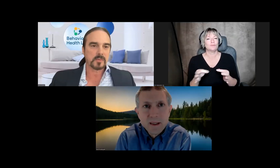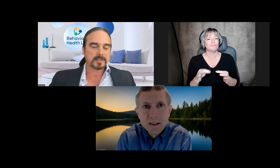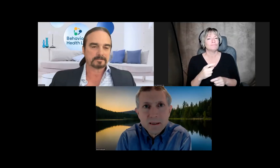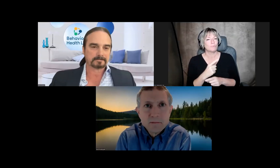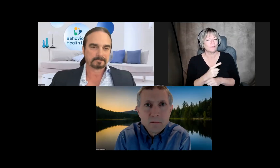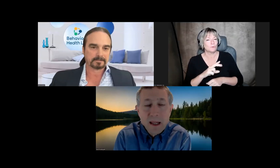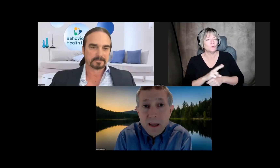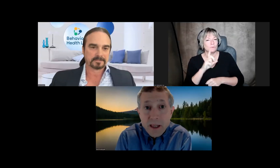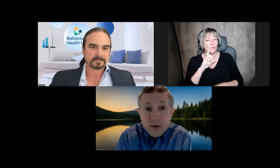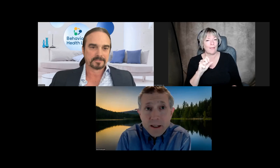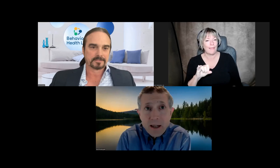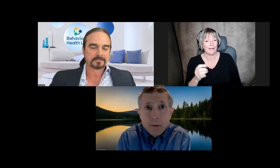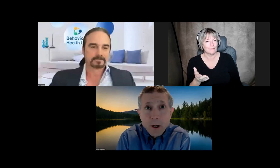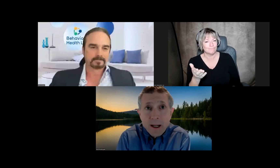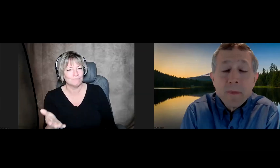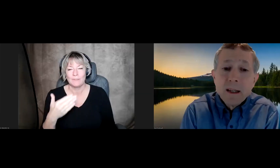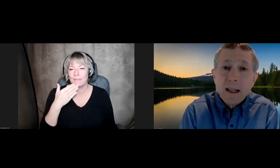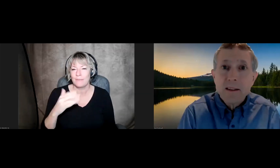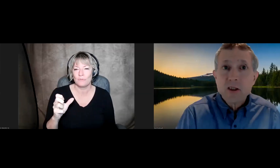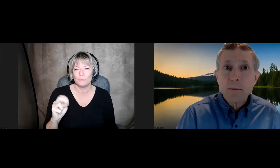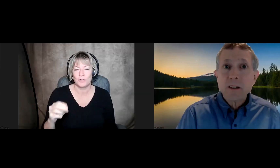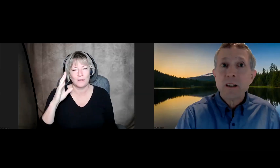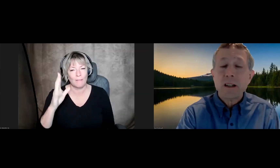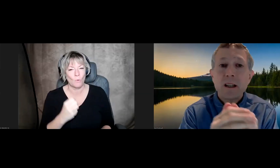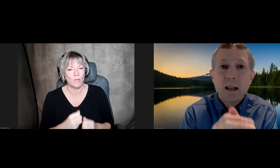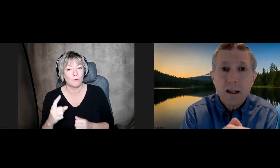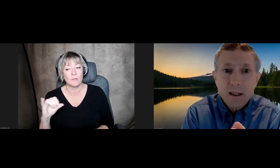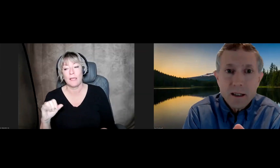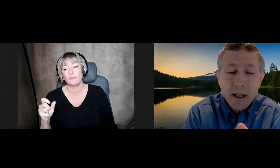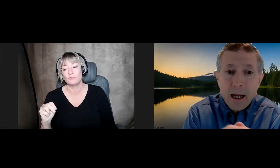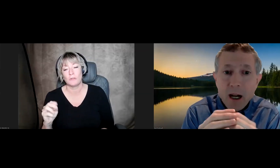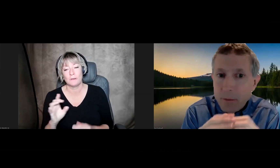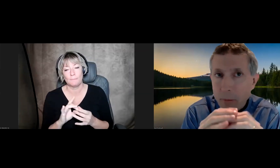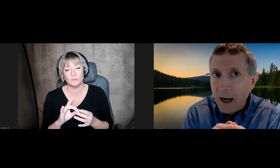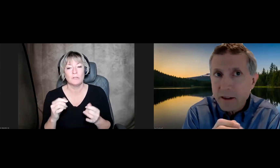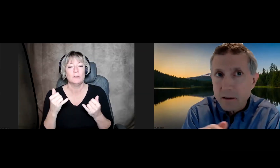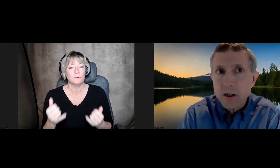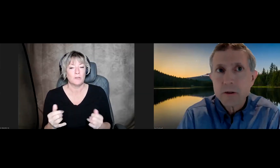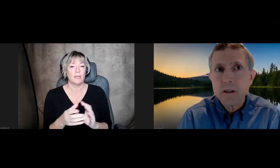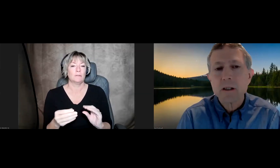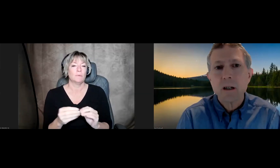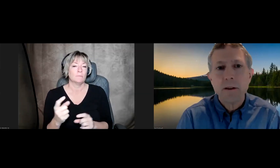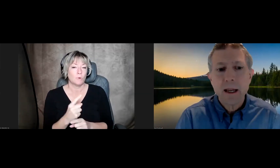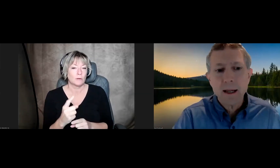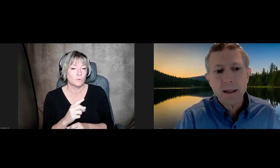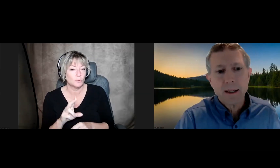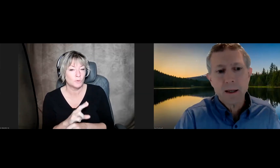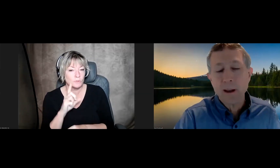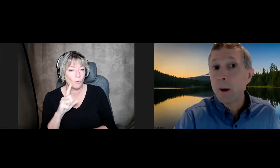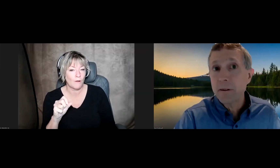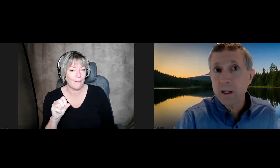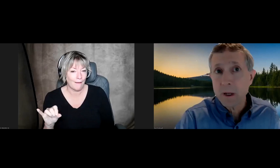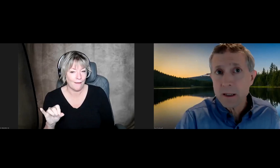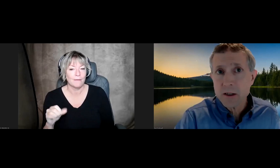Take it away. Thanks, John. Hey, everybody. As John mentioned, today I'm talking about practical uses of AI